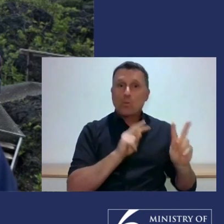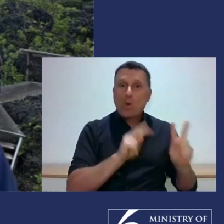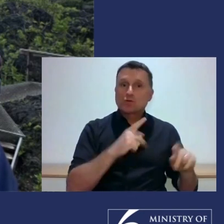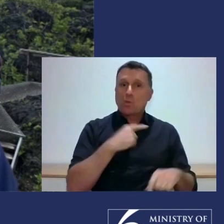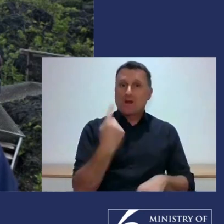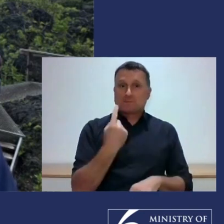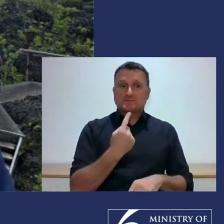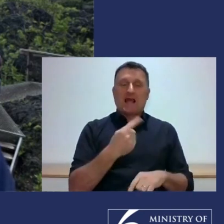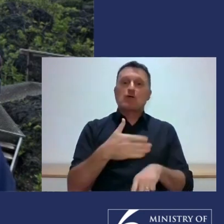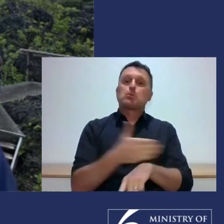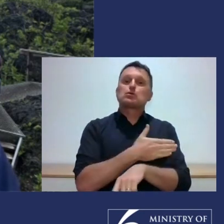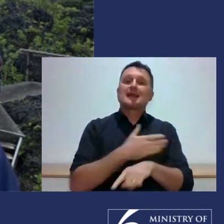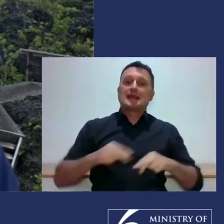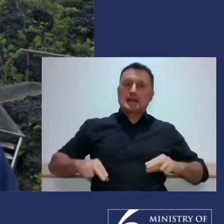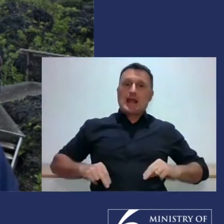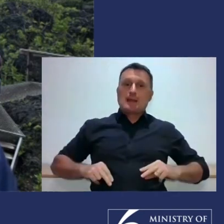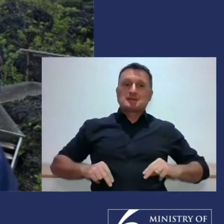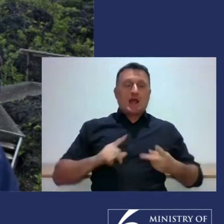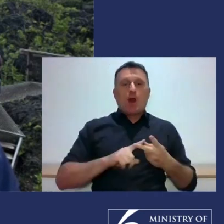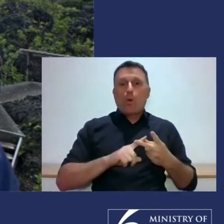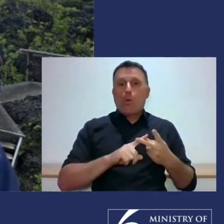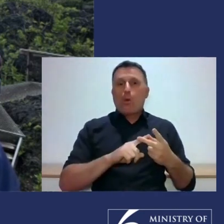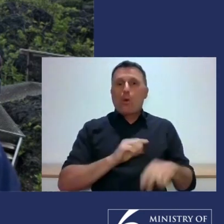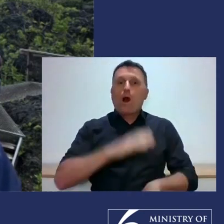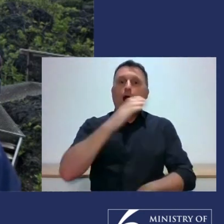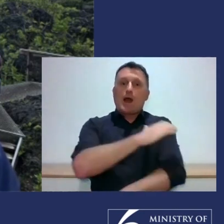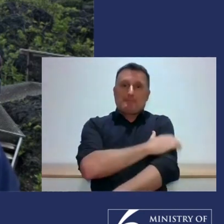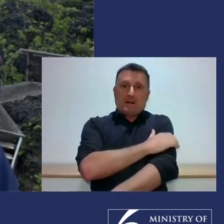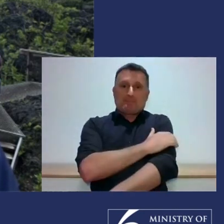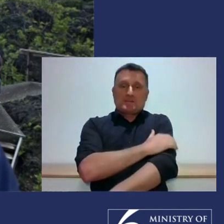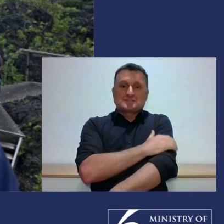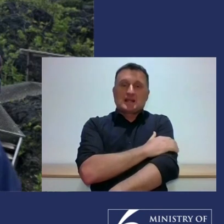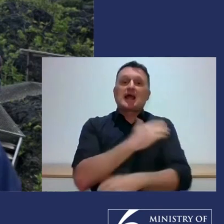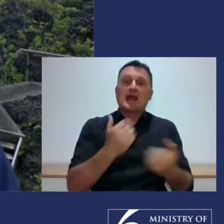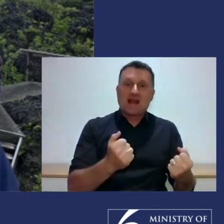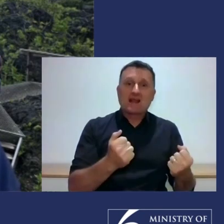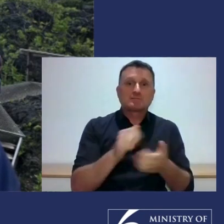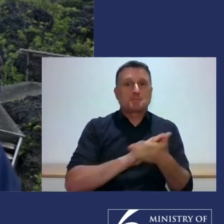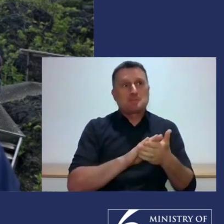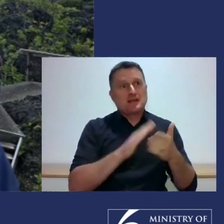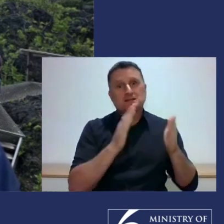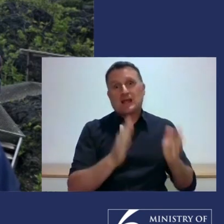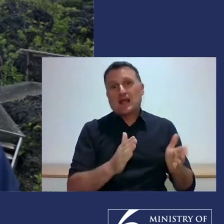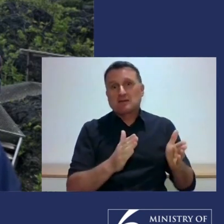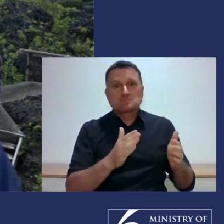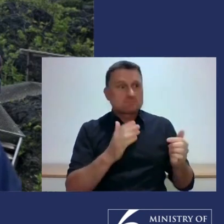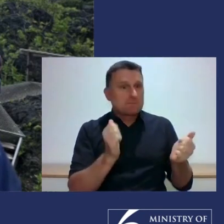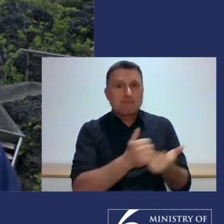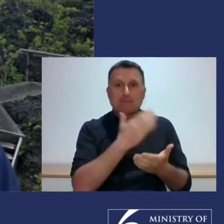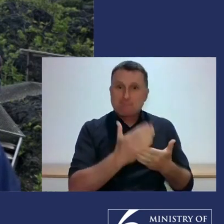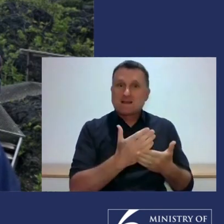and then you know that you're down on a slippery slide and you have to make decisions very quickly. And you do birth a baby quite